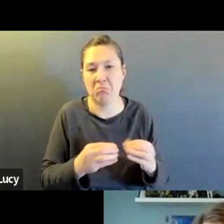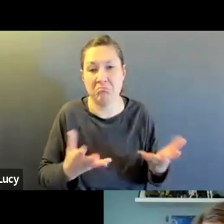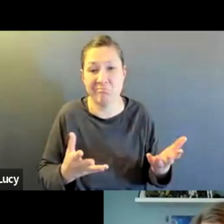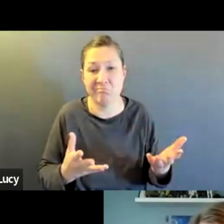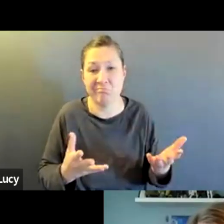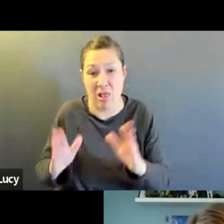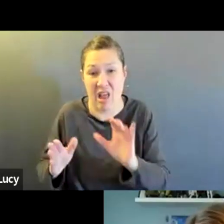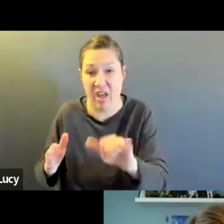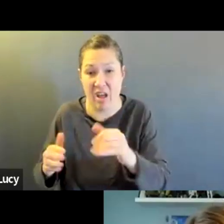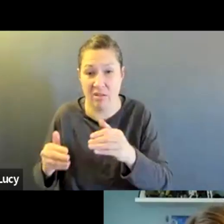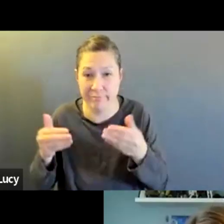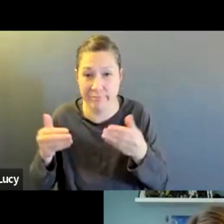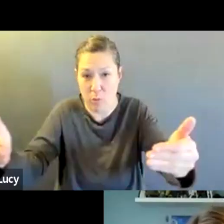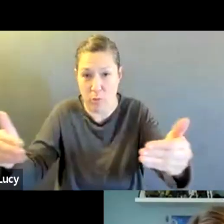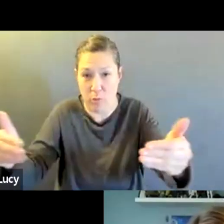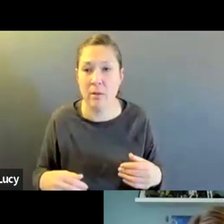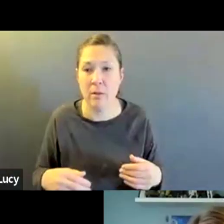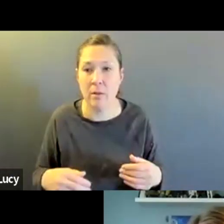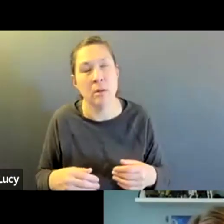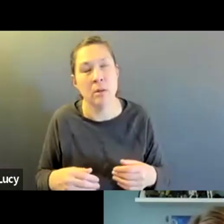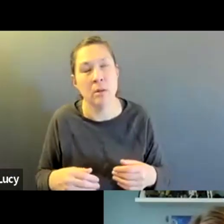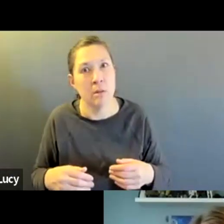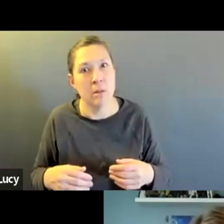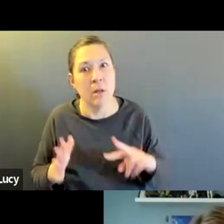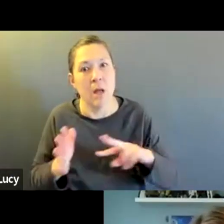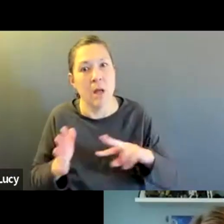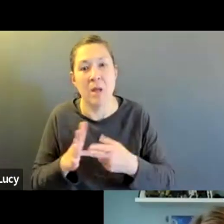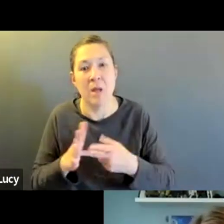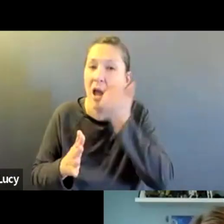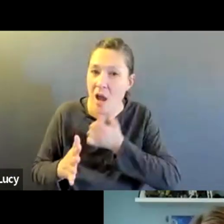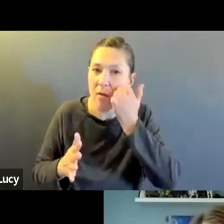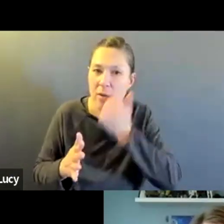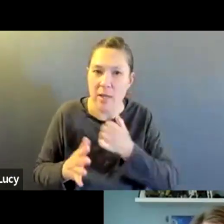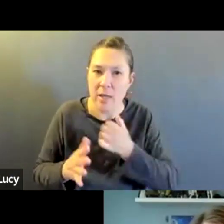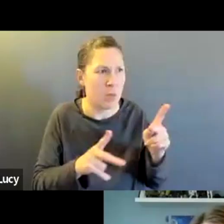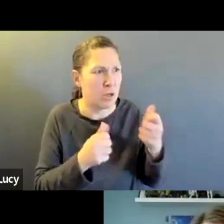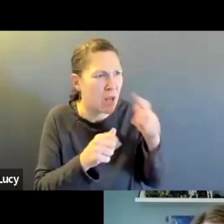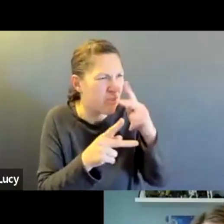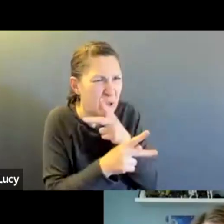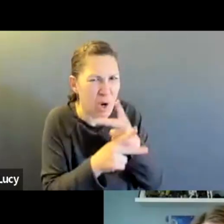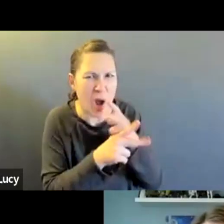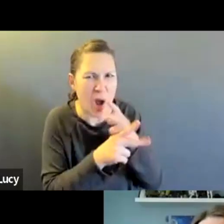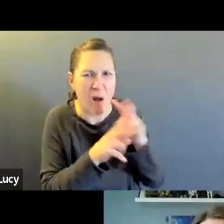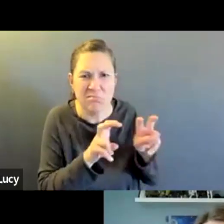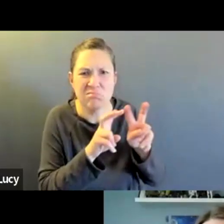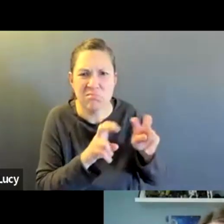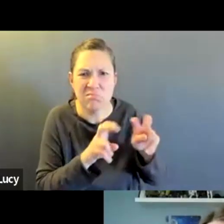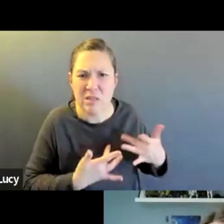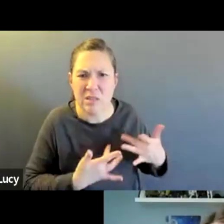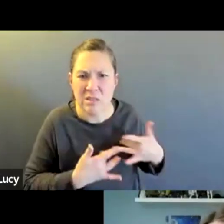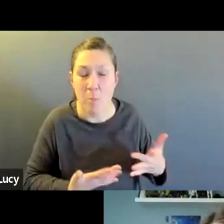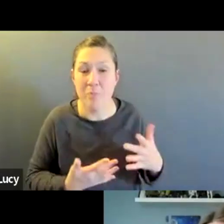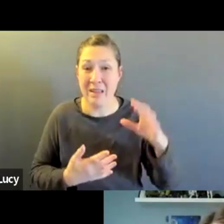these things where it's just day by day, people are trying to figure it out. And the intentional vagueness of some of these